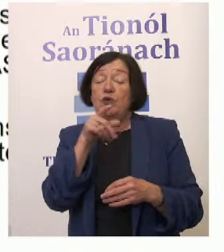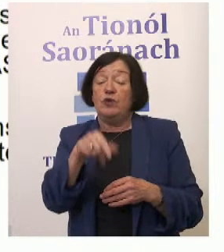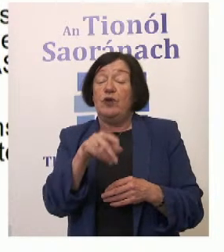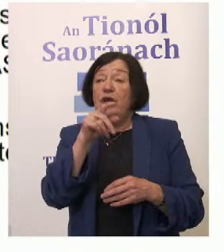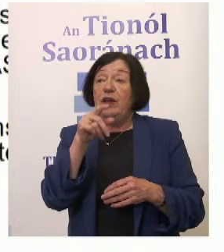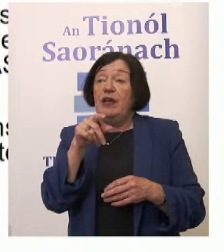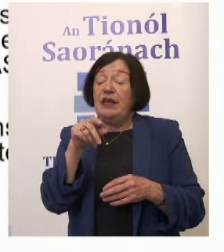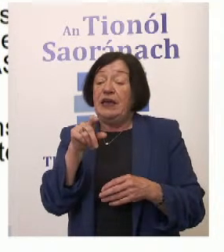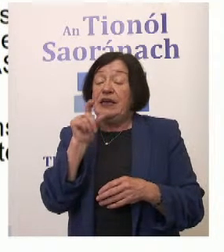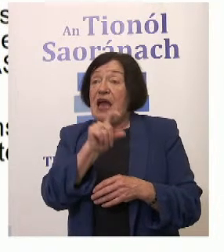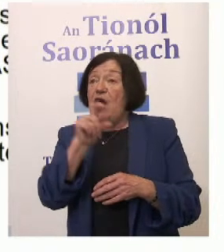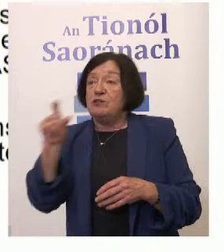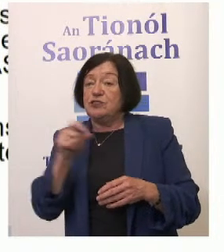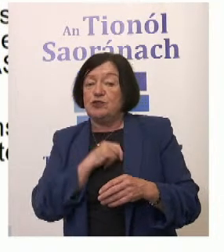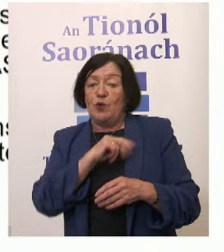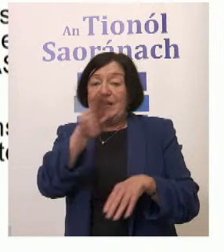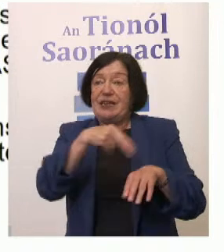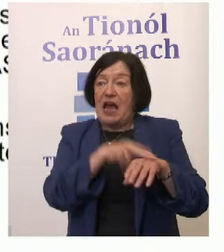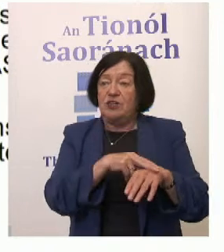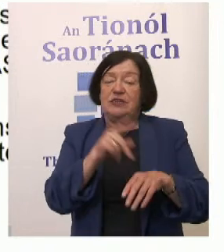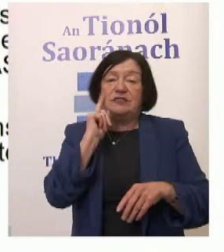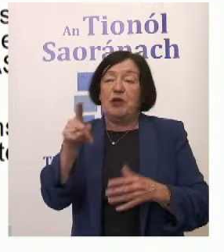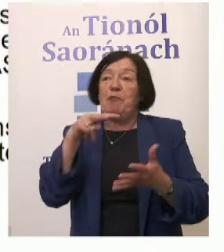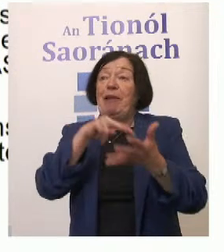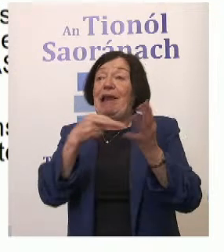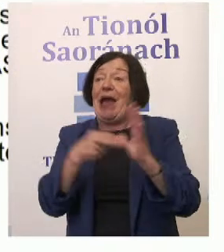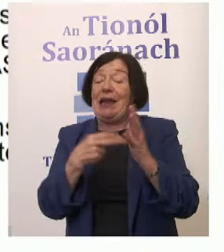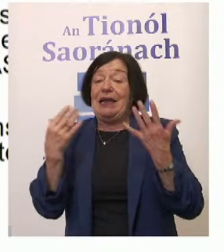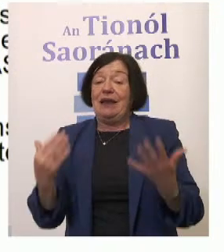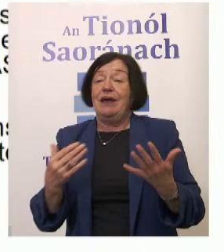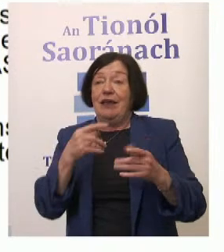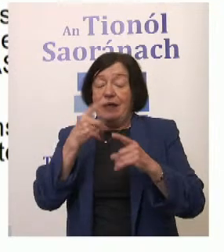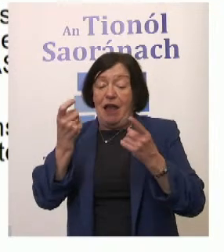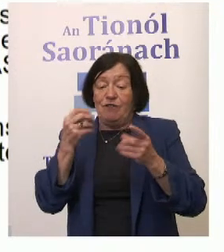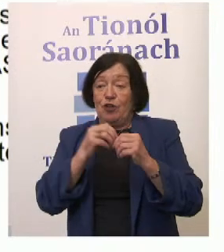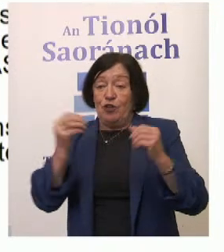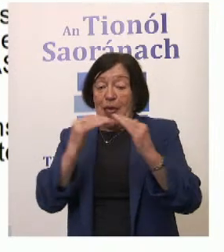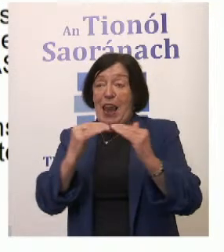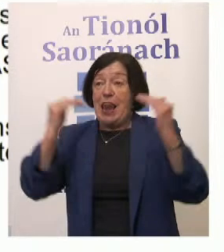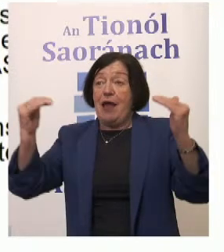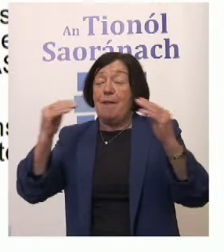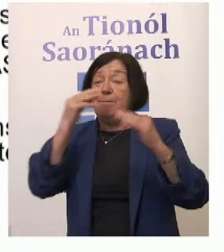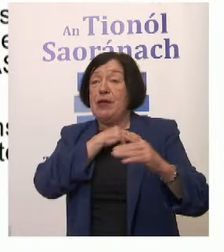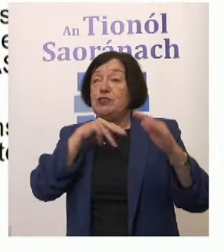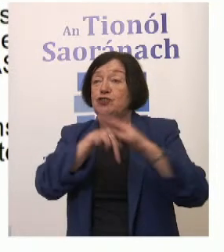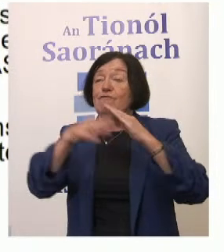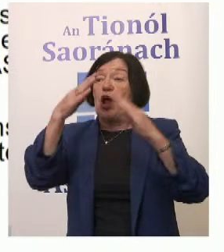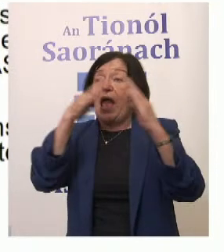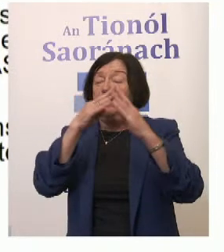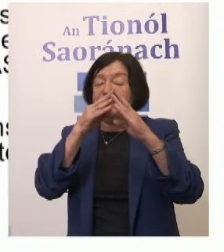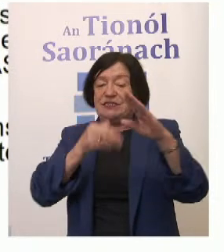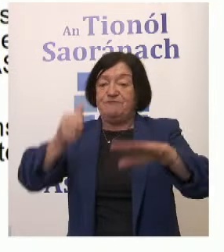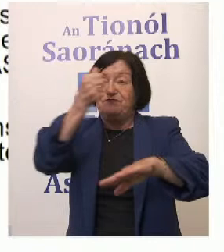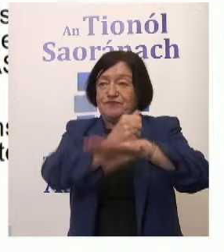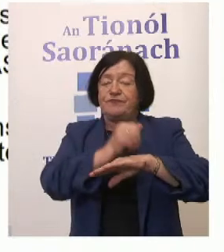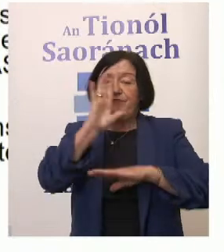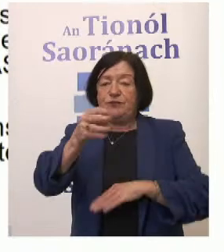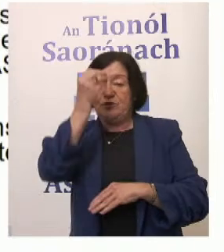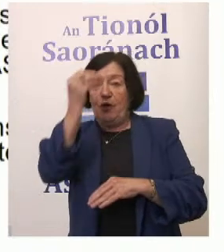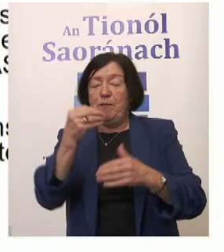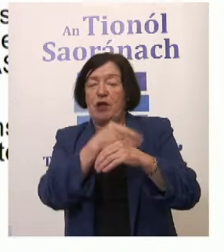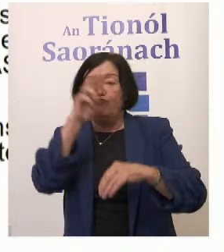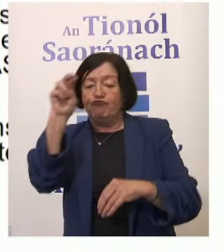to a national body. You've seen planning going now. There's a hierarchy. The Minister for Housing sets things then that have to be obeyed by